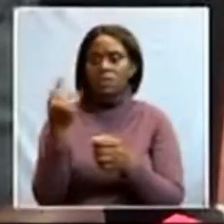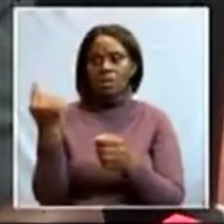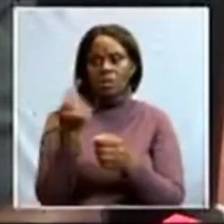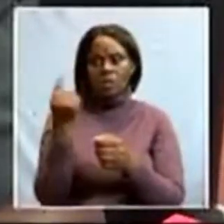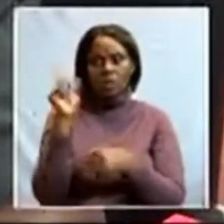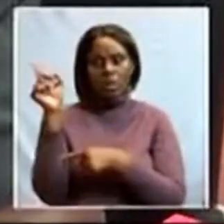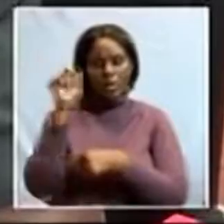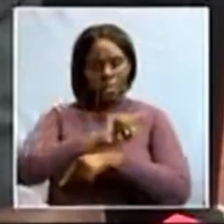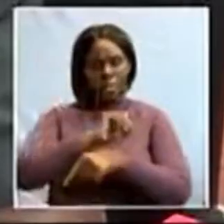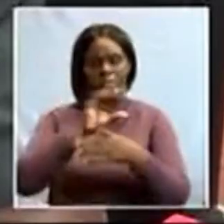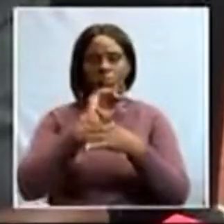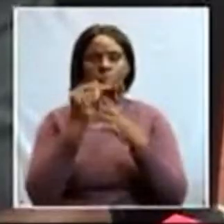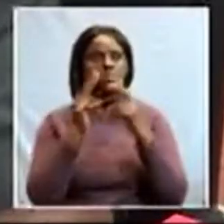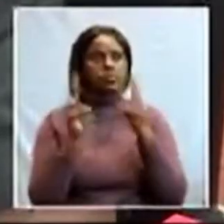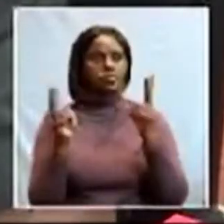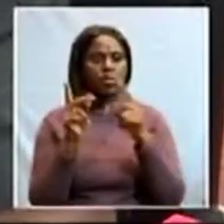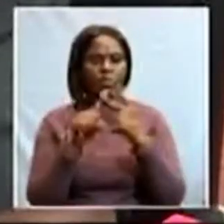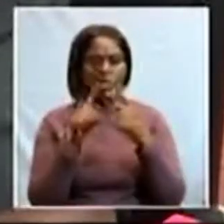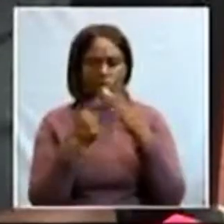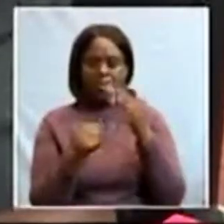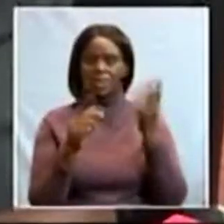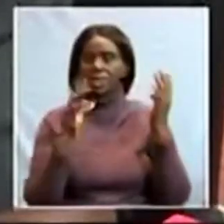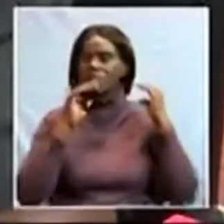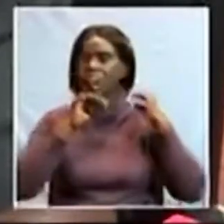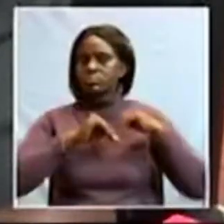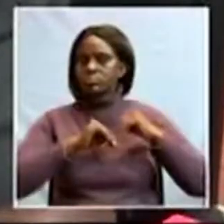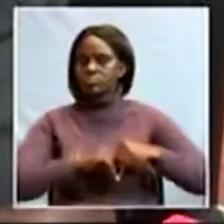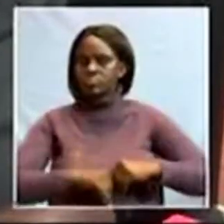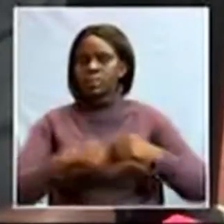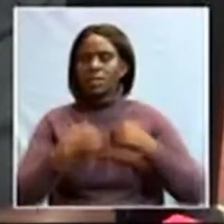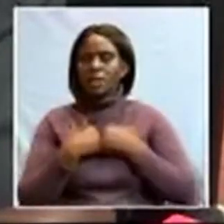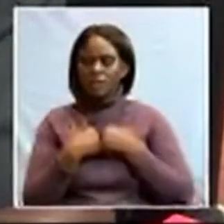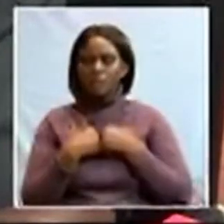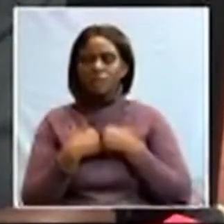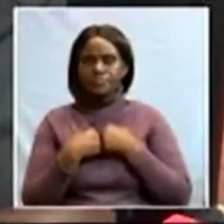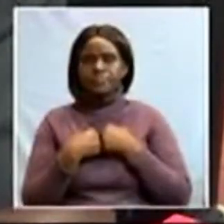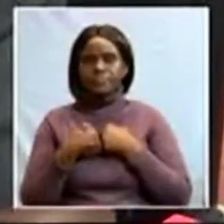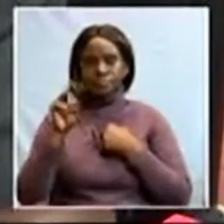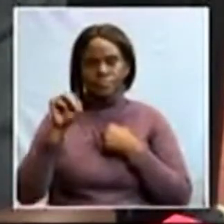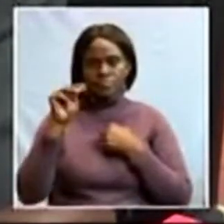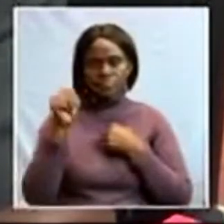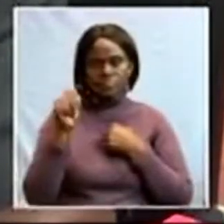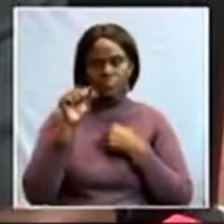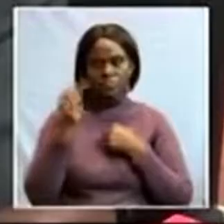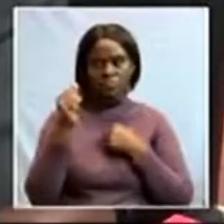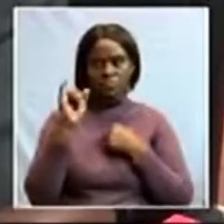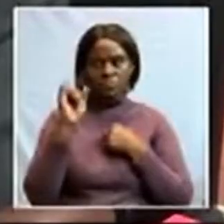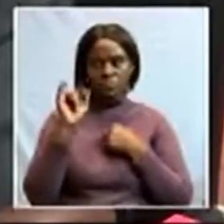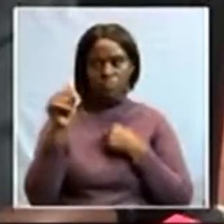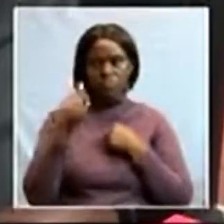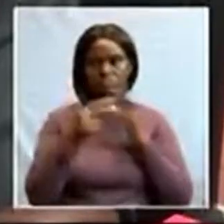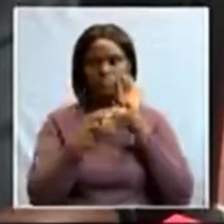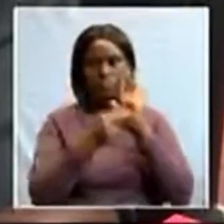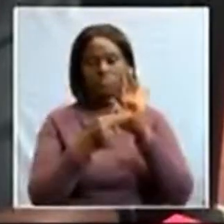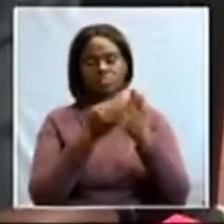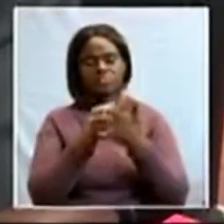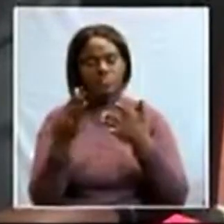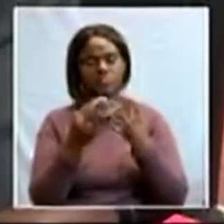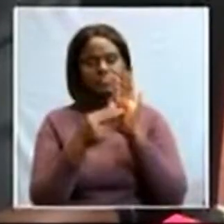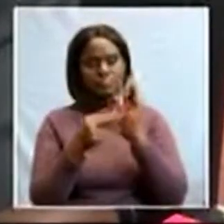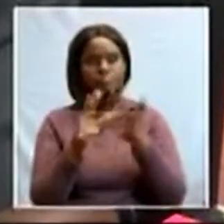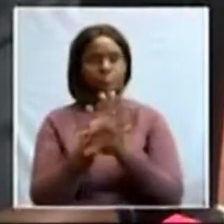a day or so, but it's so disheartening that Masaiti Town Council fails to avail